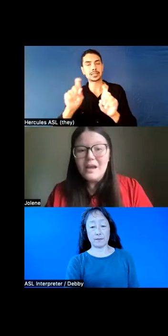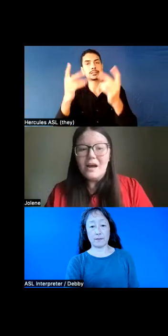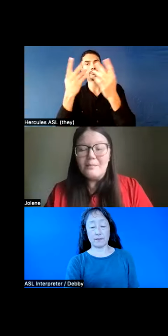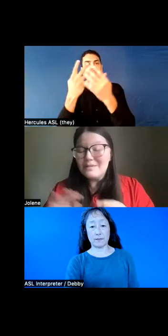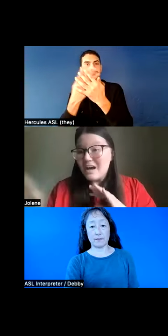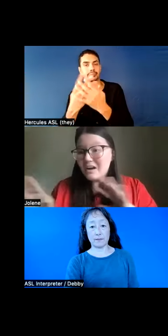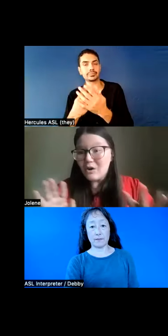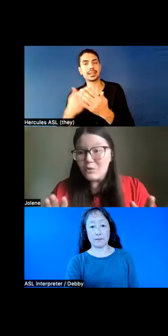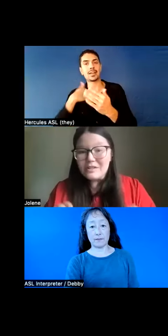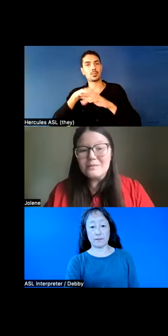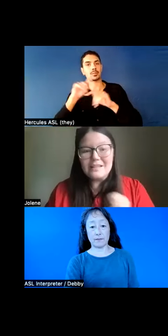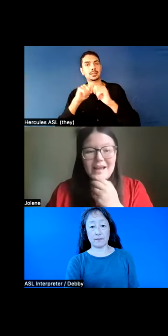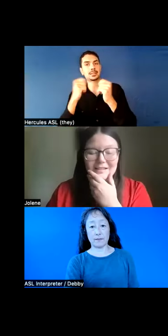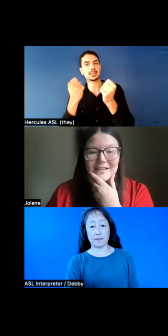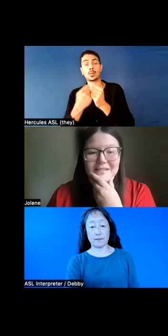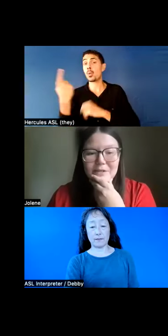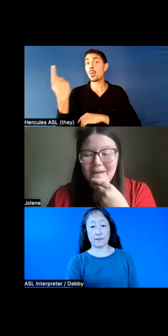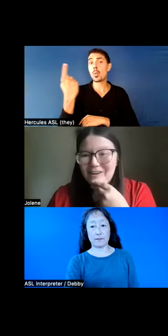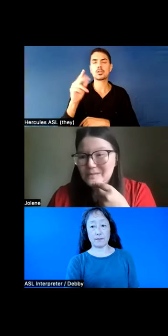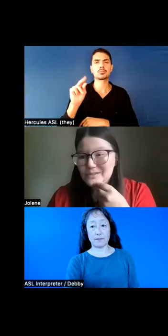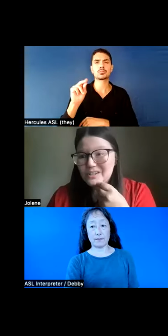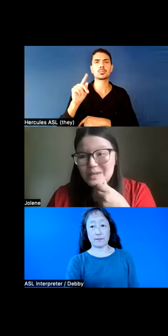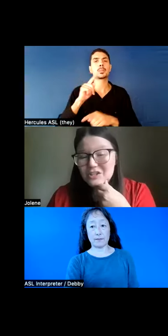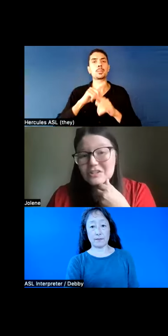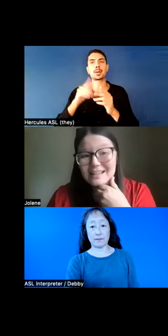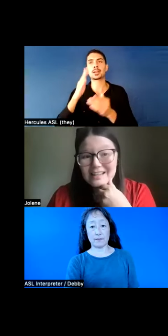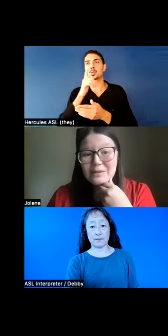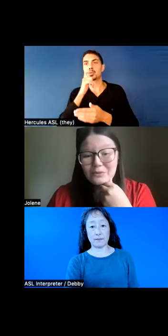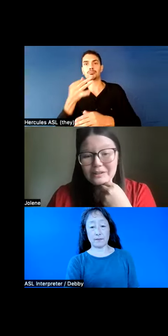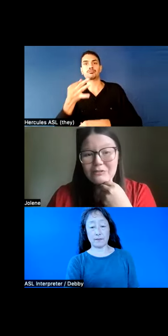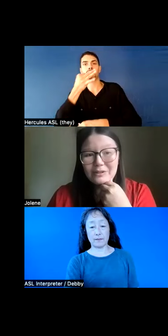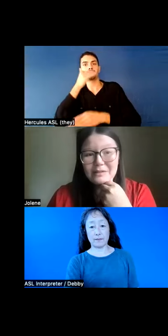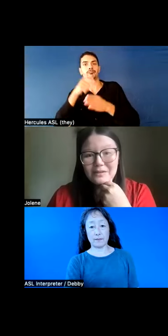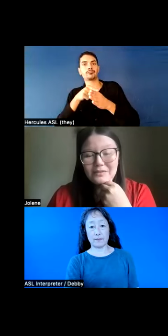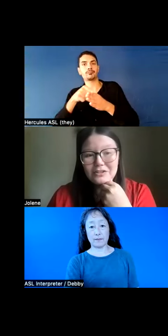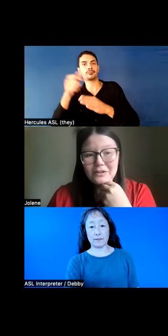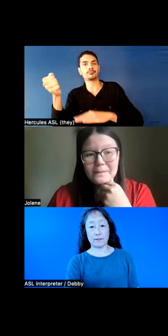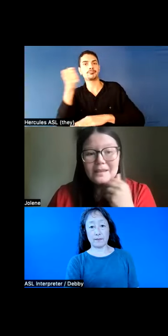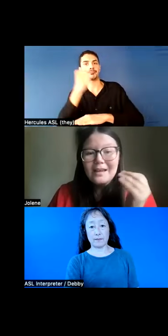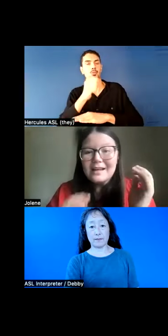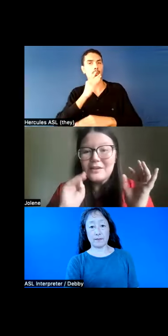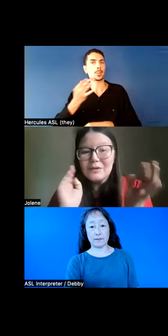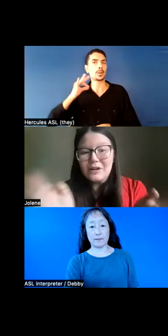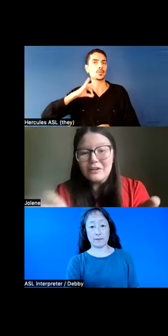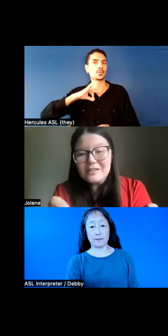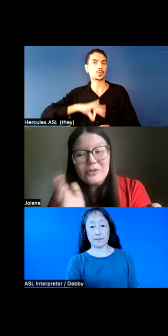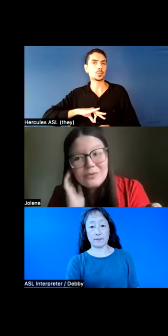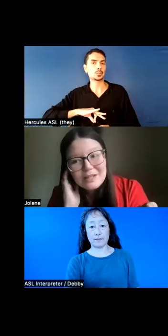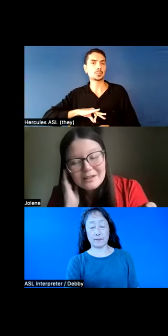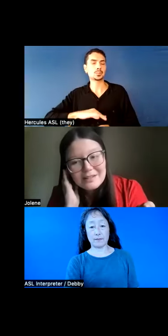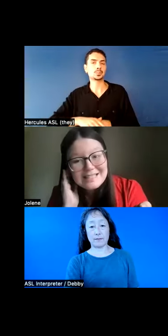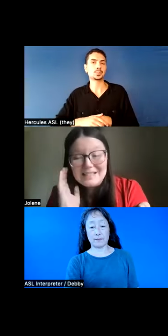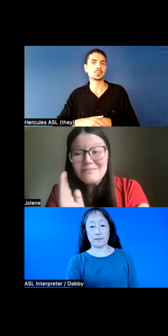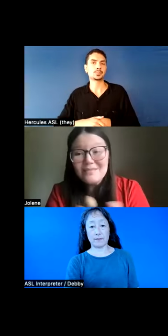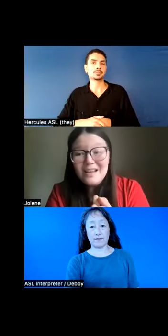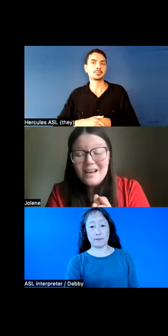team, maybe not always, but even acting as subject matter experts on occasion, I think can be really, really beneficial. And I think regardless of who's